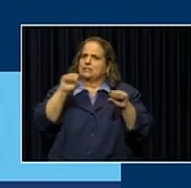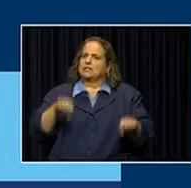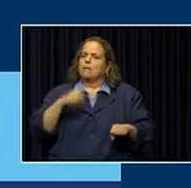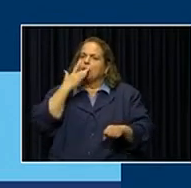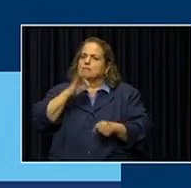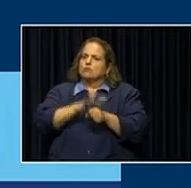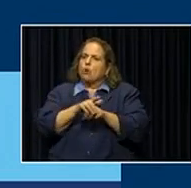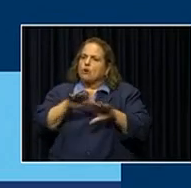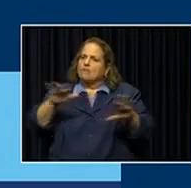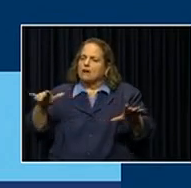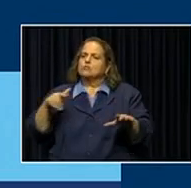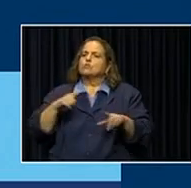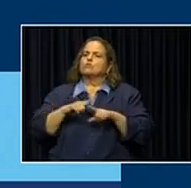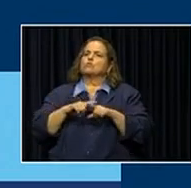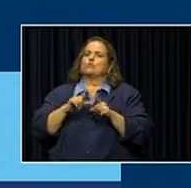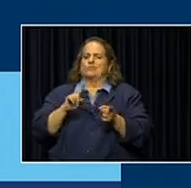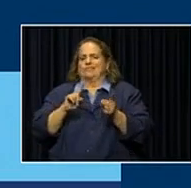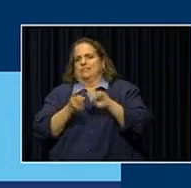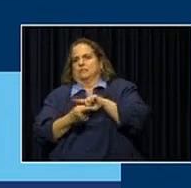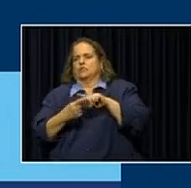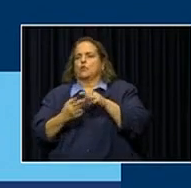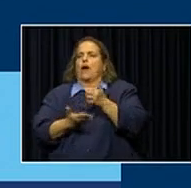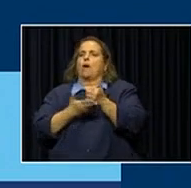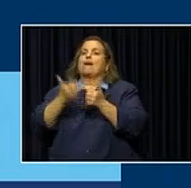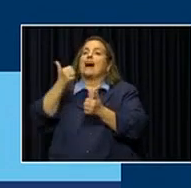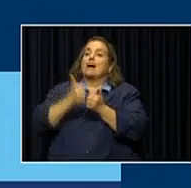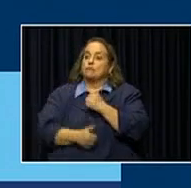and turn it into something that can help everyone.